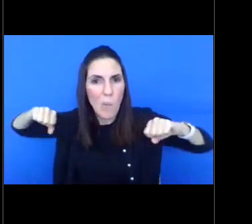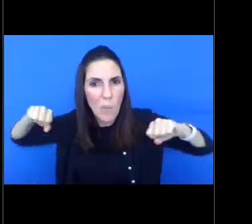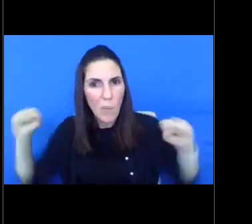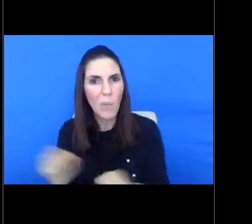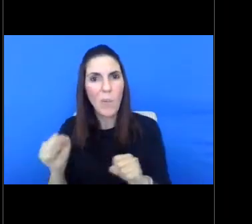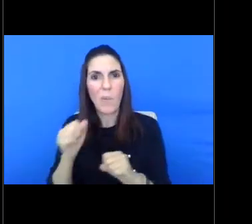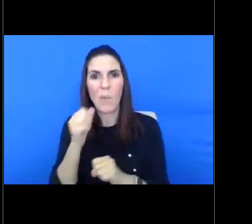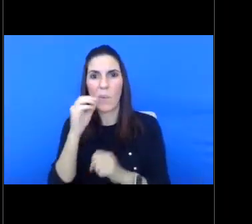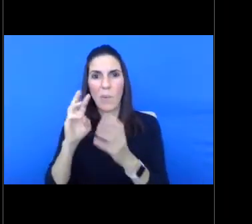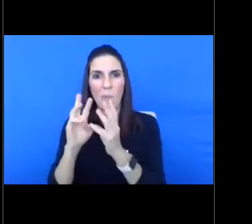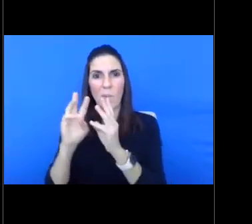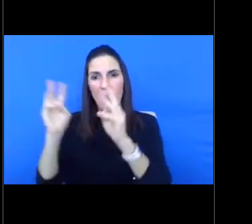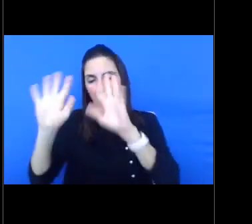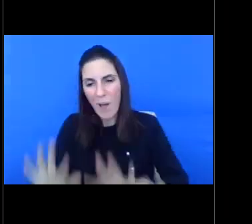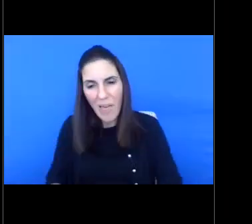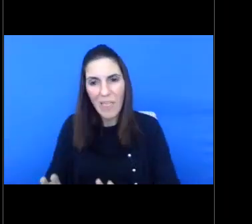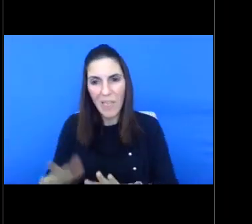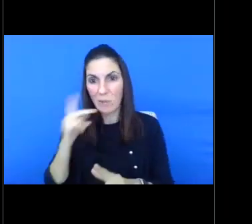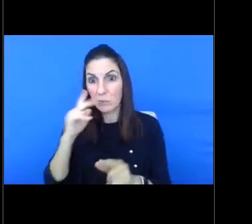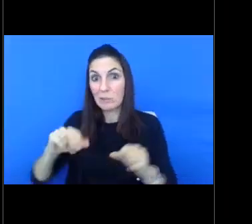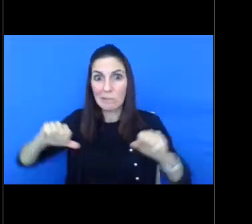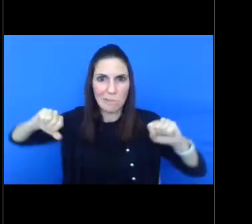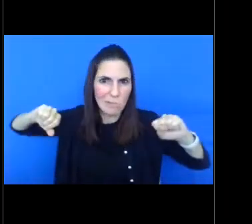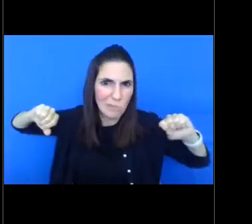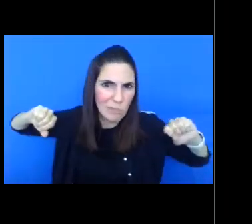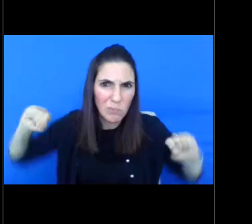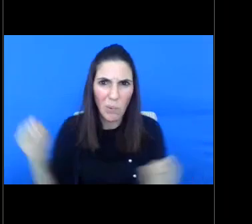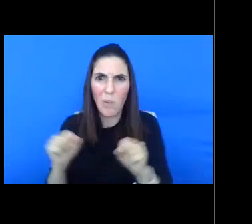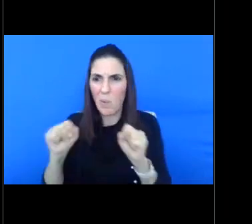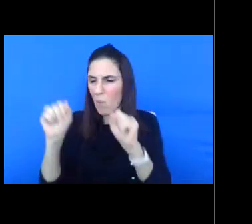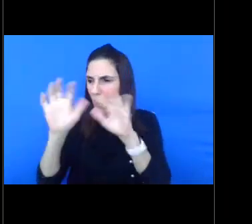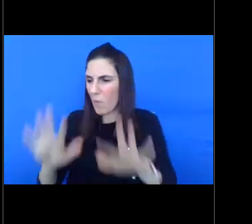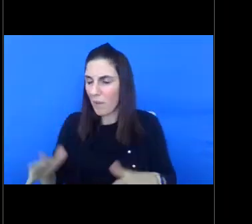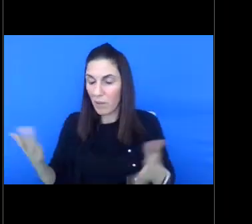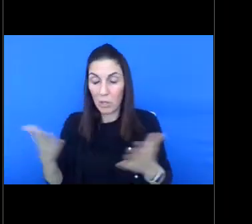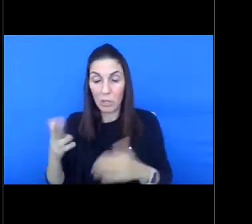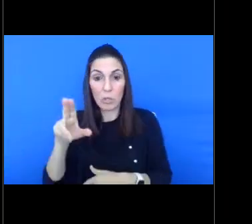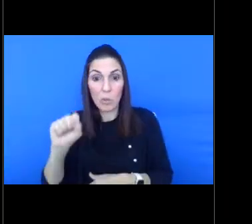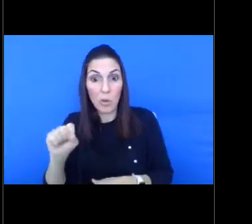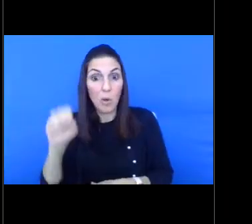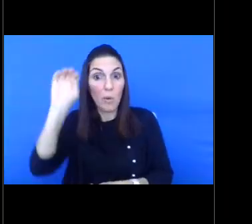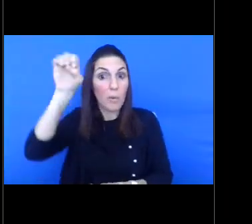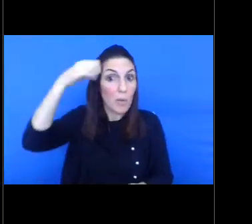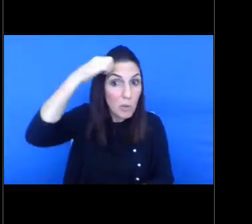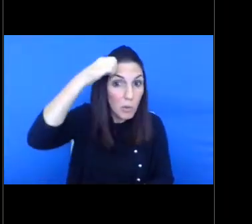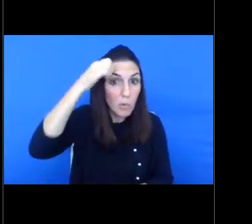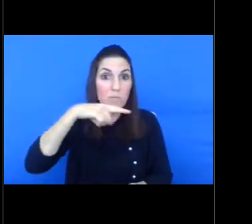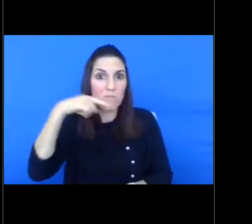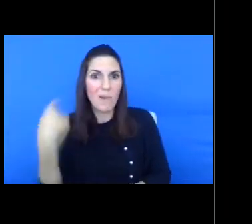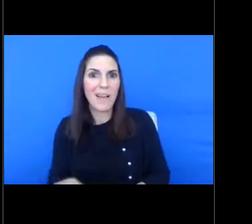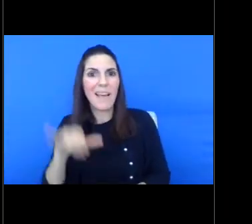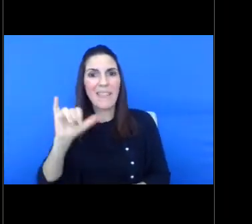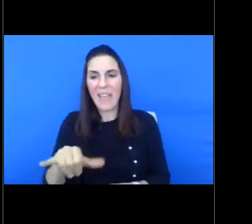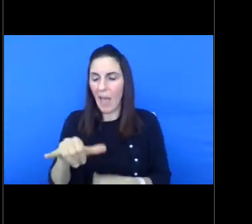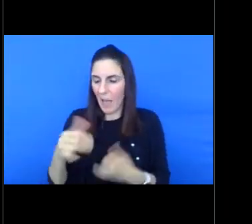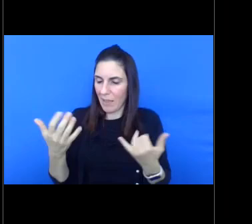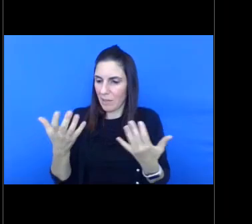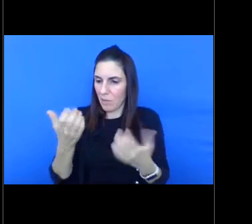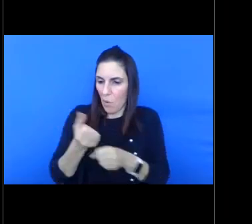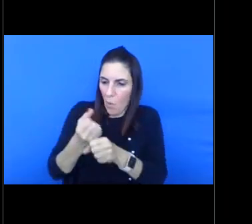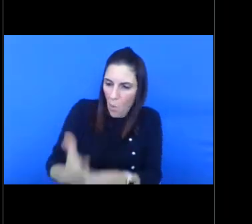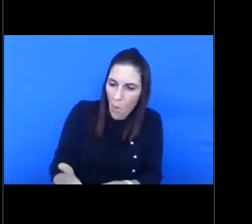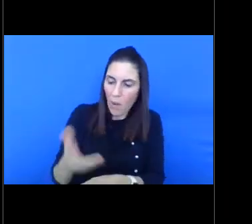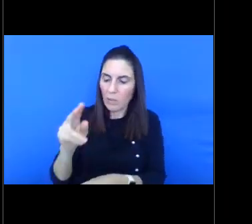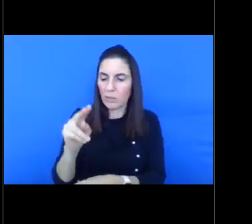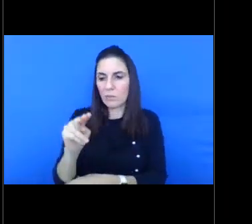these really cold blasts that come into the United States, Europe, and even Russia too. So that makes the Carolinas cold. You